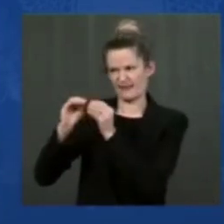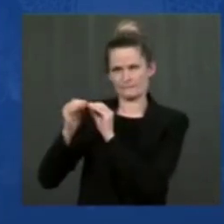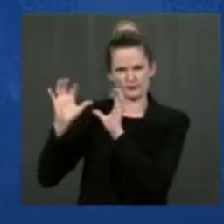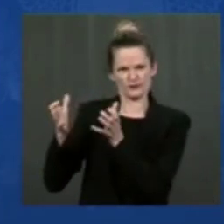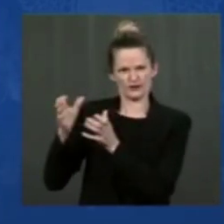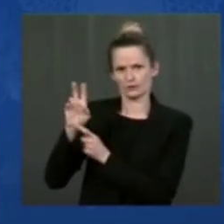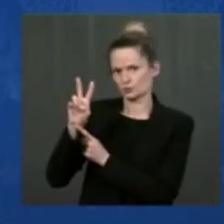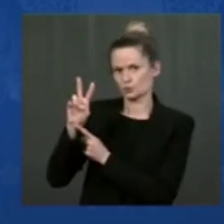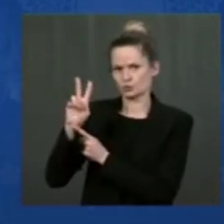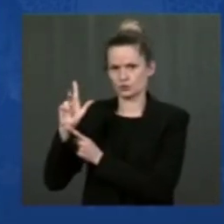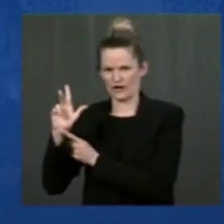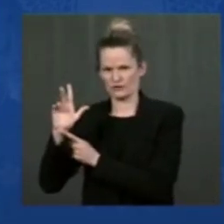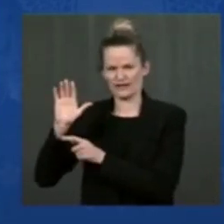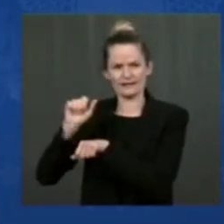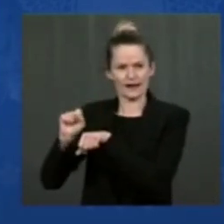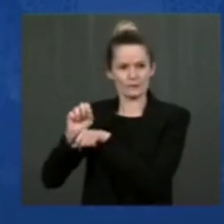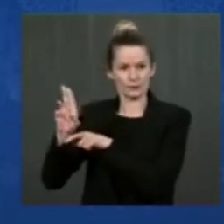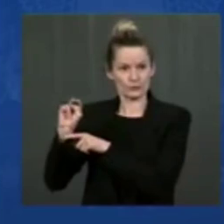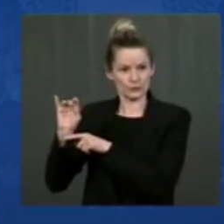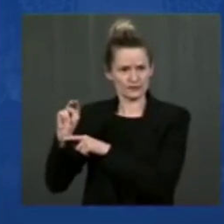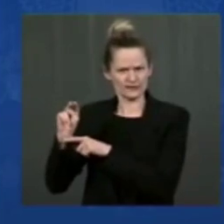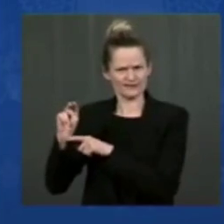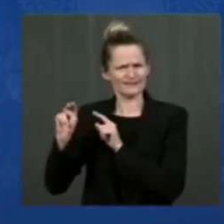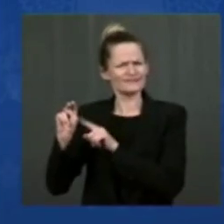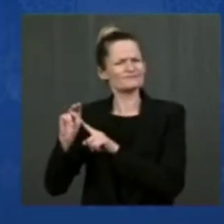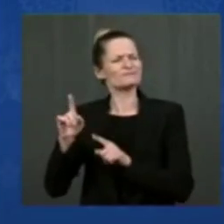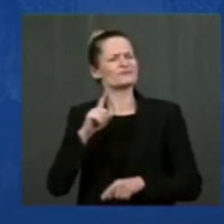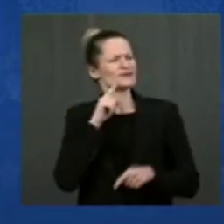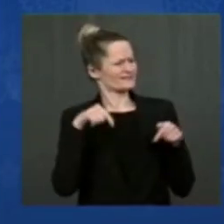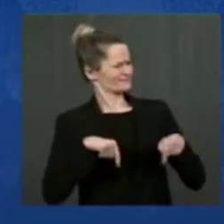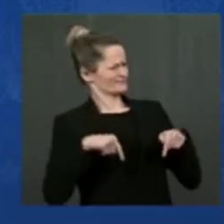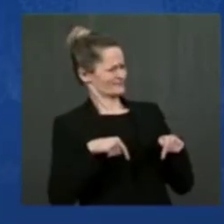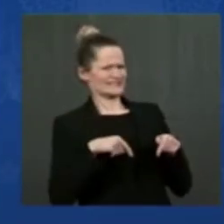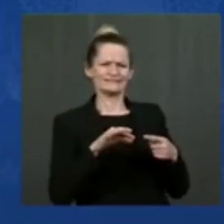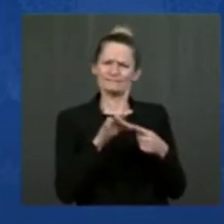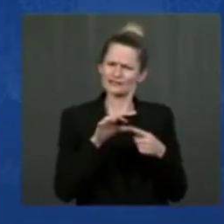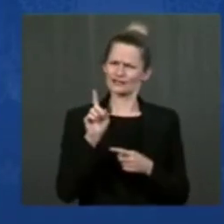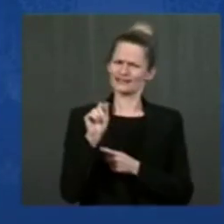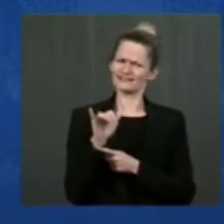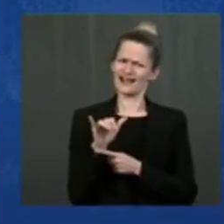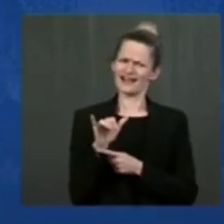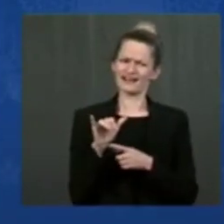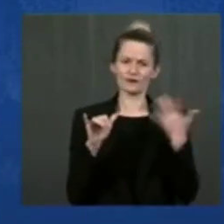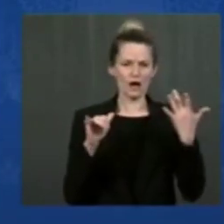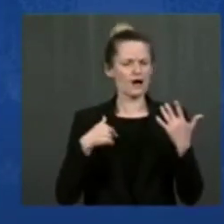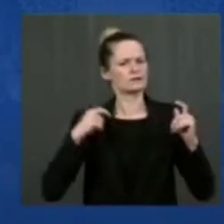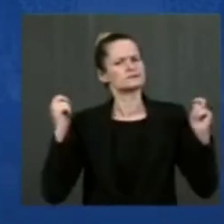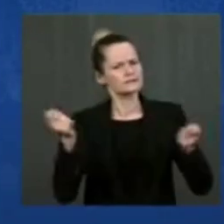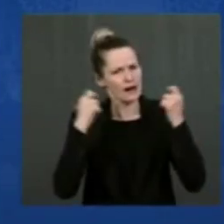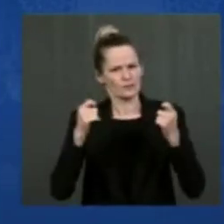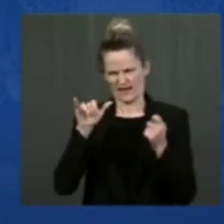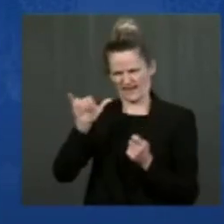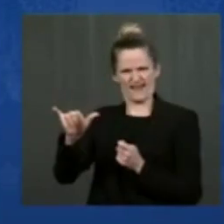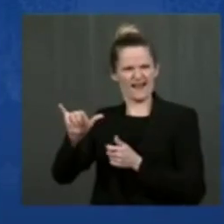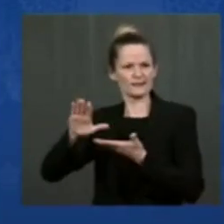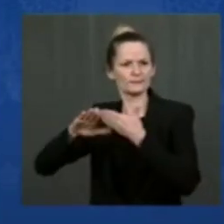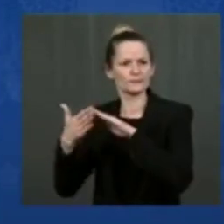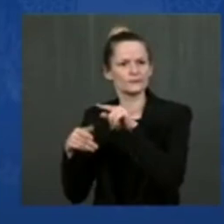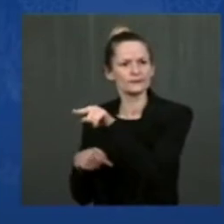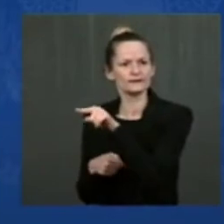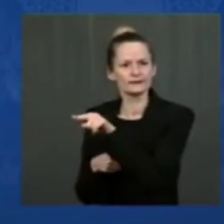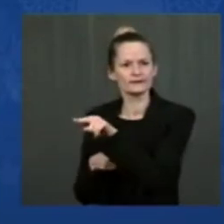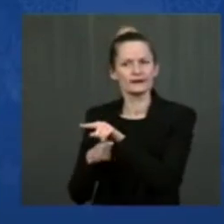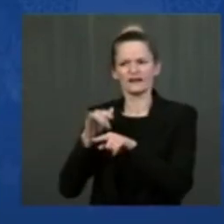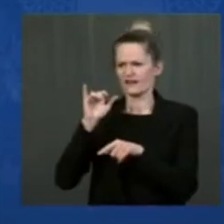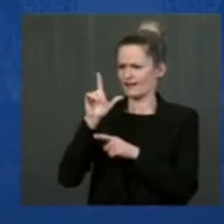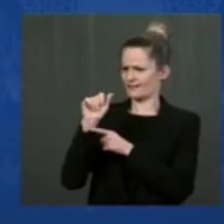a special day for us. It was a day to celebrate our community. It was a day to celebrate the labor movement, the men and women who built what